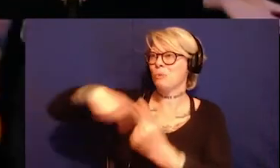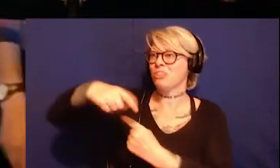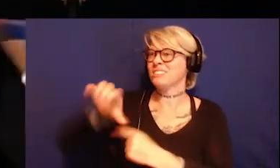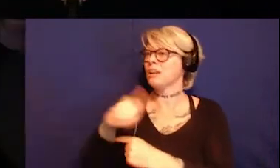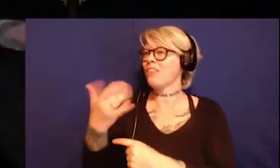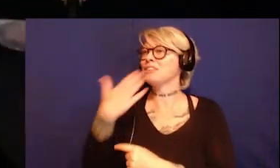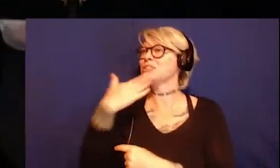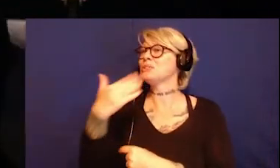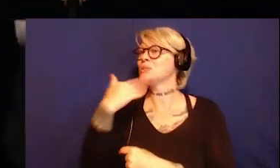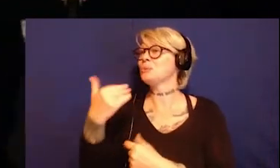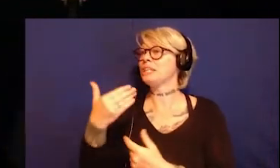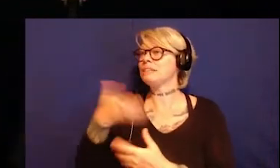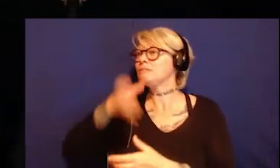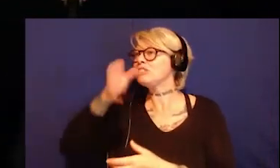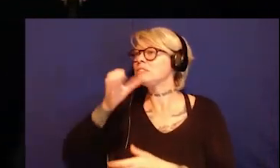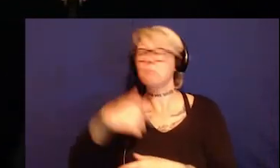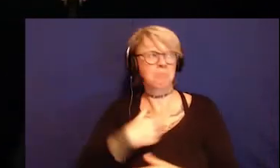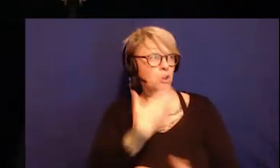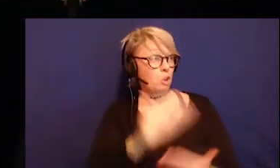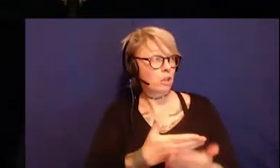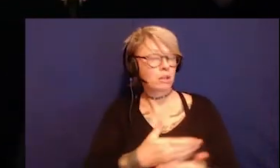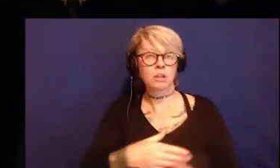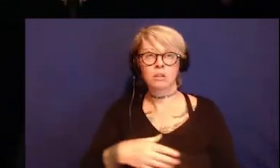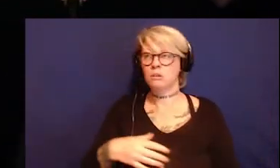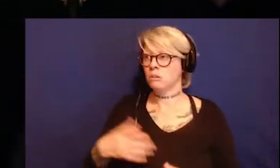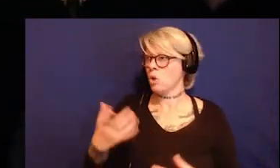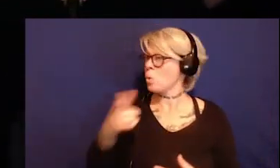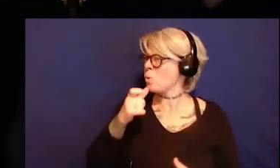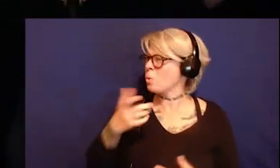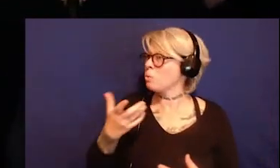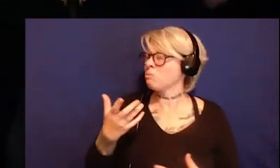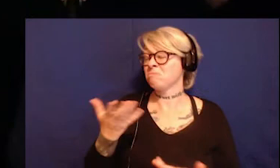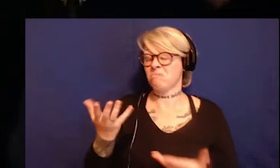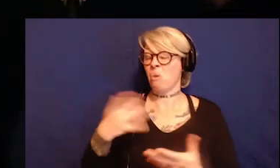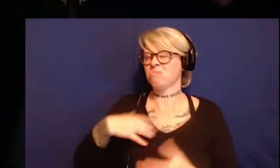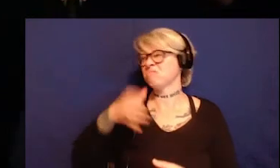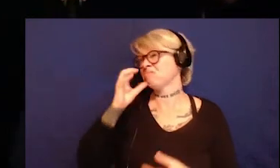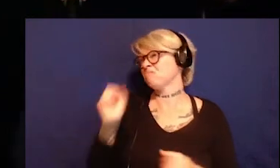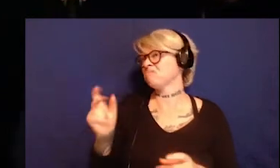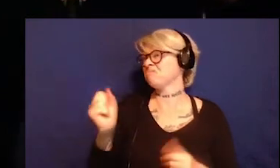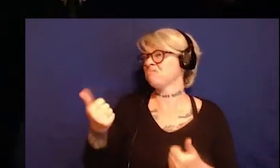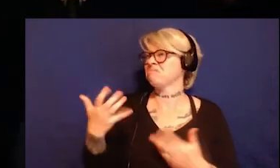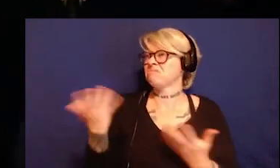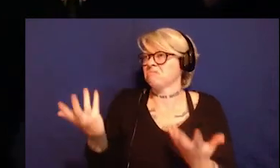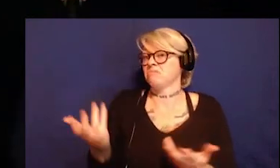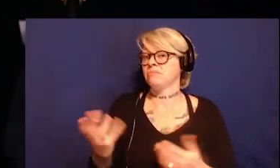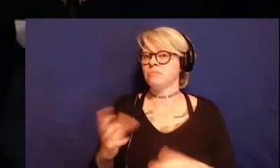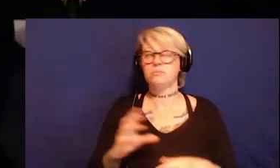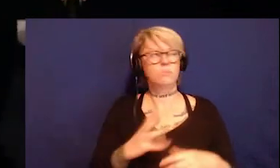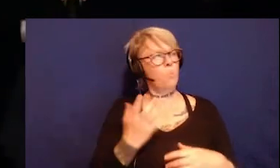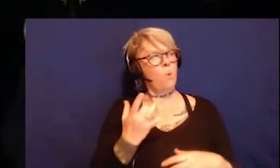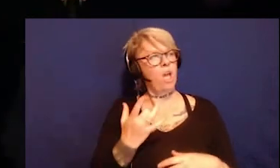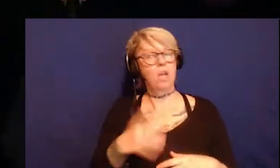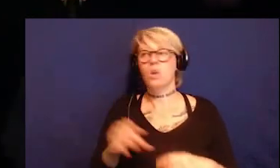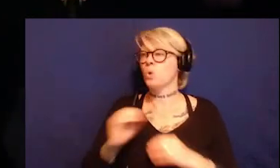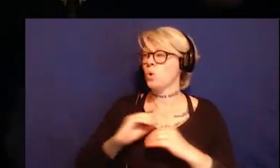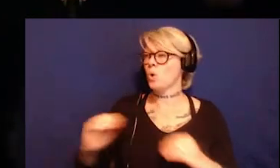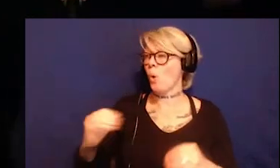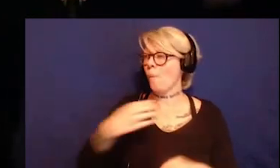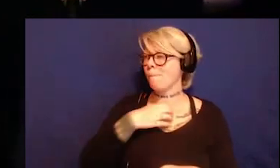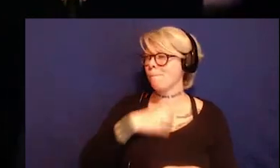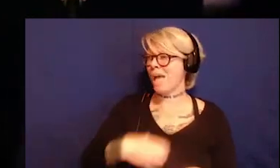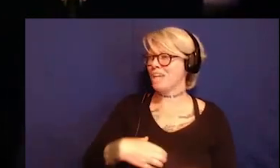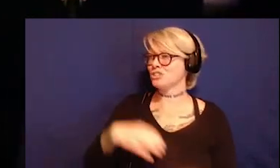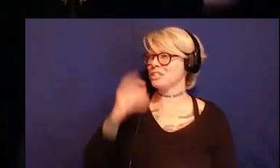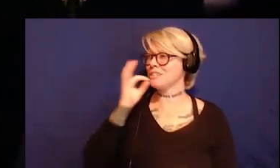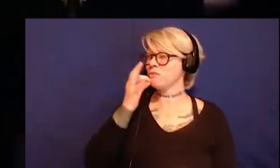sweet libations. Oh, how are they? Who? The smoothies? Oh, nothing to write home about. How come? There's no passion in the fruit. Can you get a